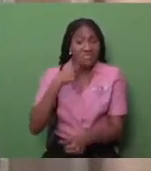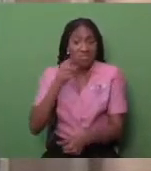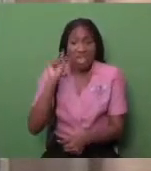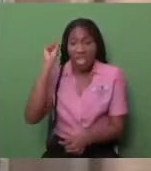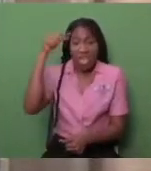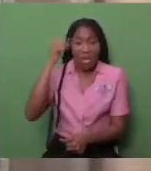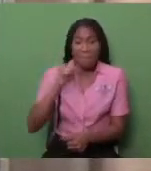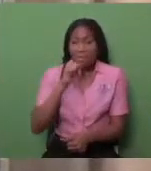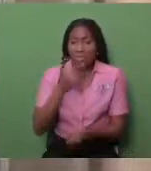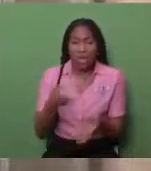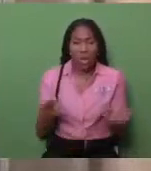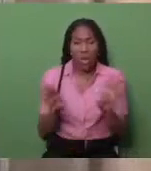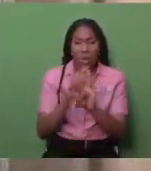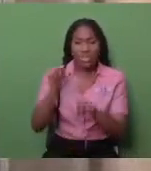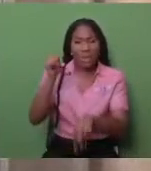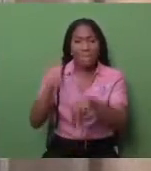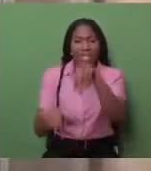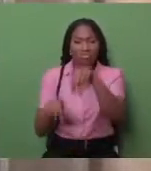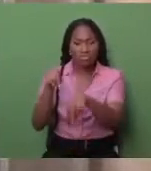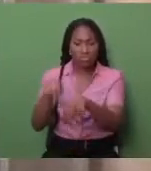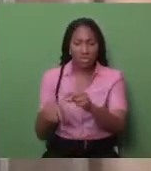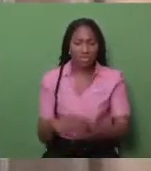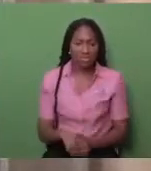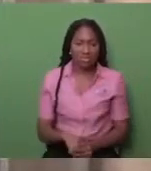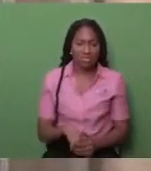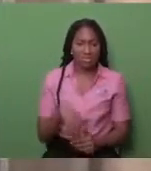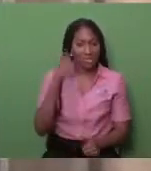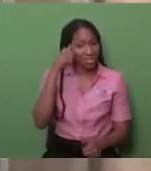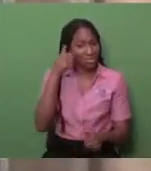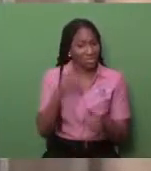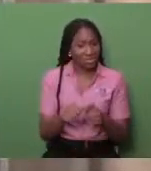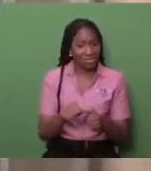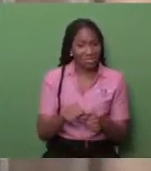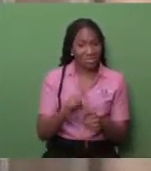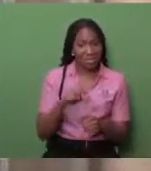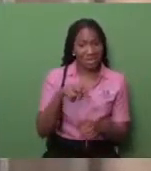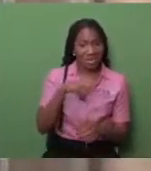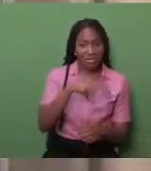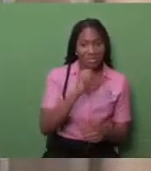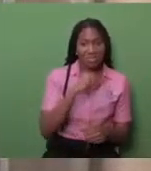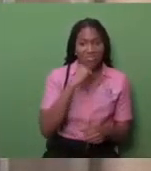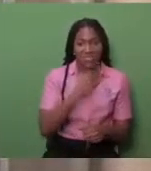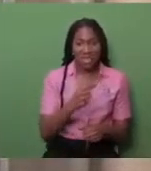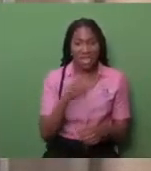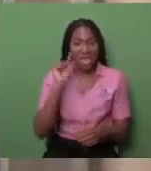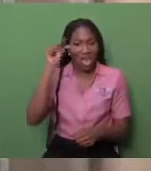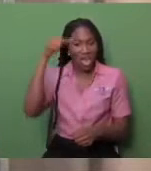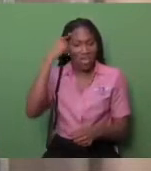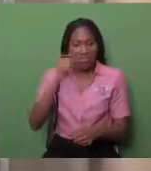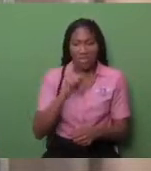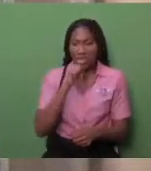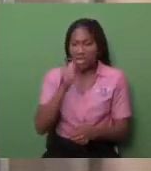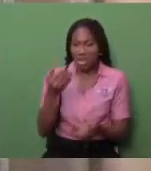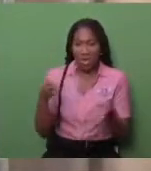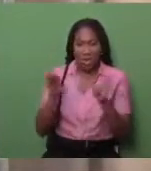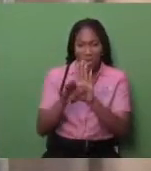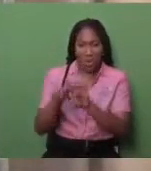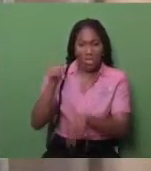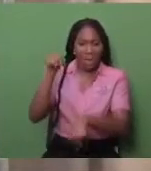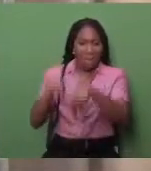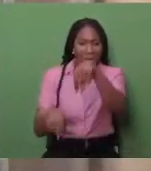were closing your fridge door, I repeat, the government is not closing on Petrotrin. That from the Honorable Prime